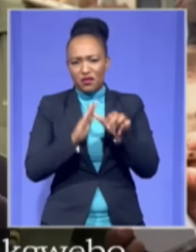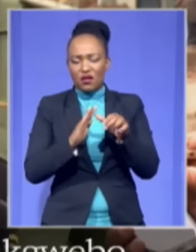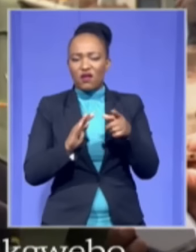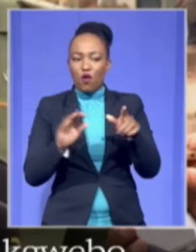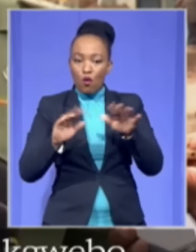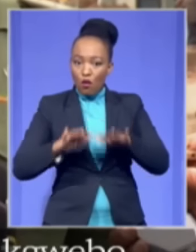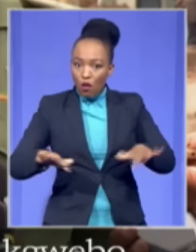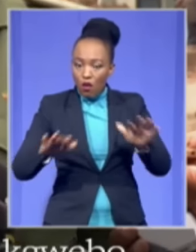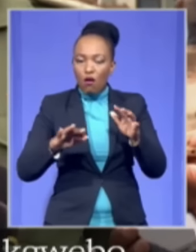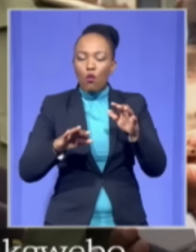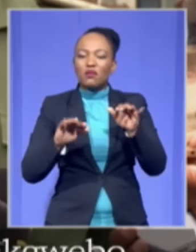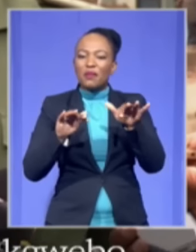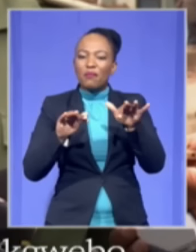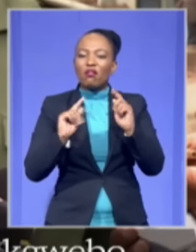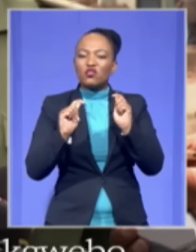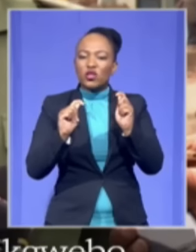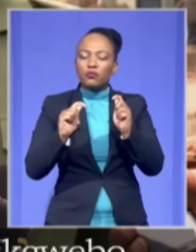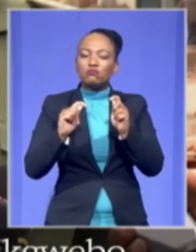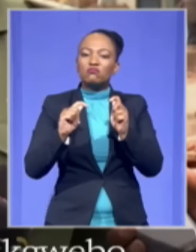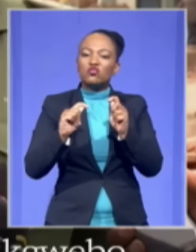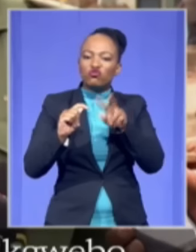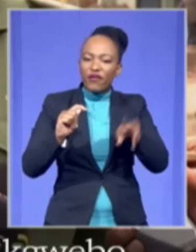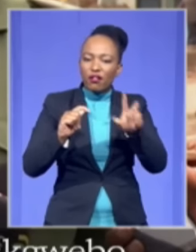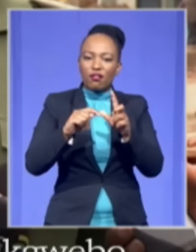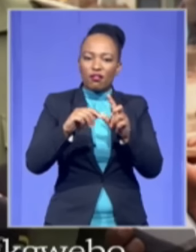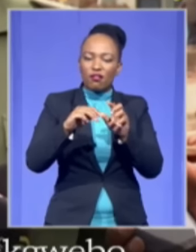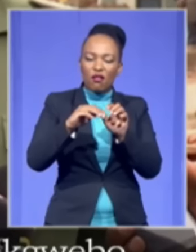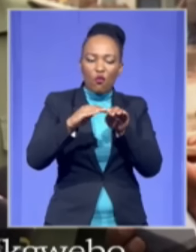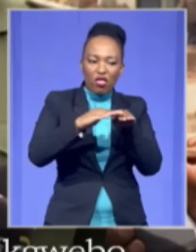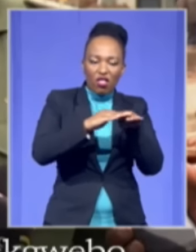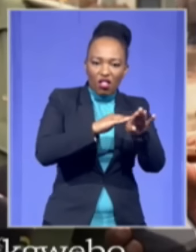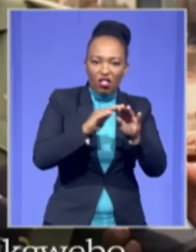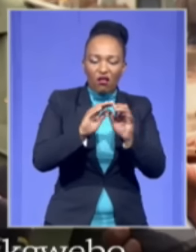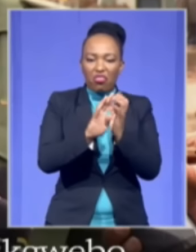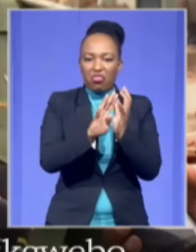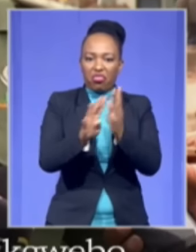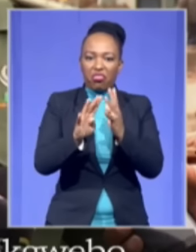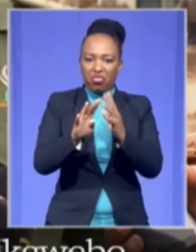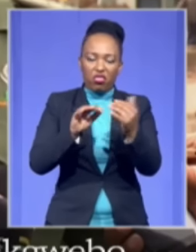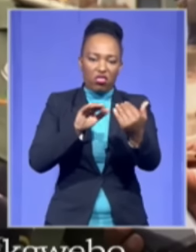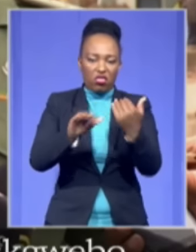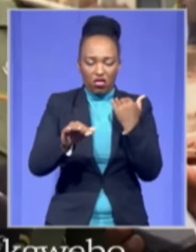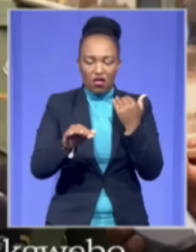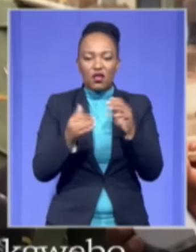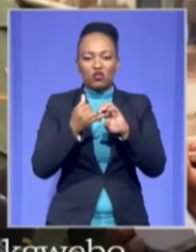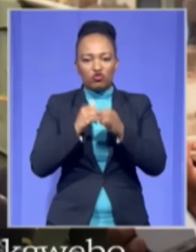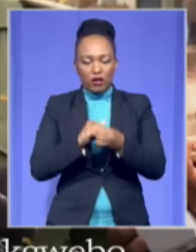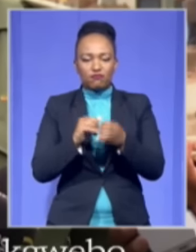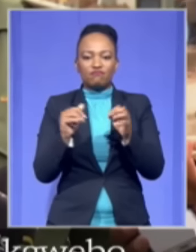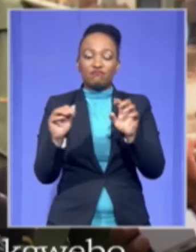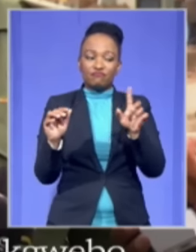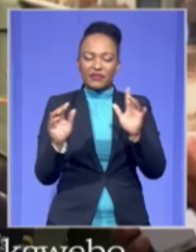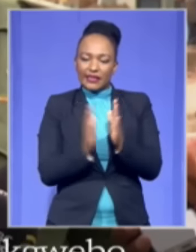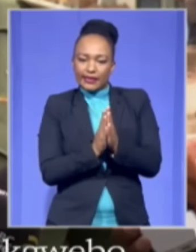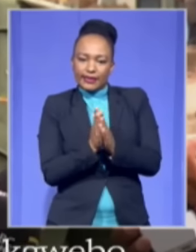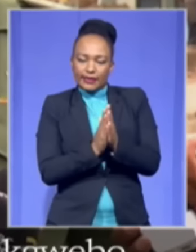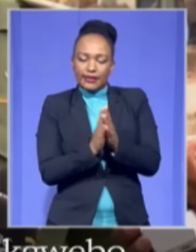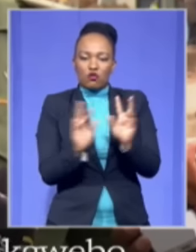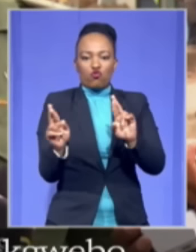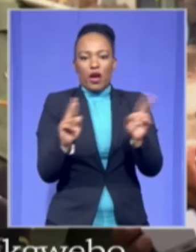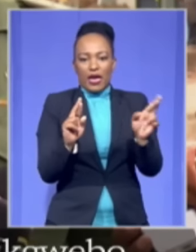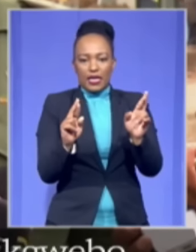is concerned. So on that basis, they are actually saying that they are busy trying to ready themselves to be able to allow